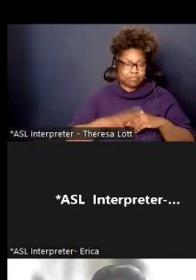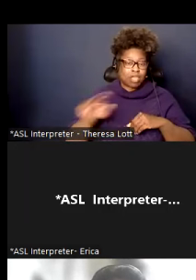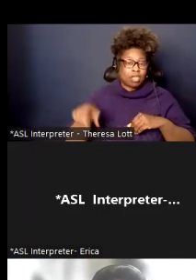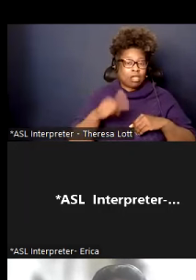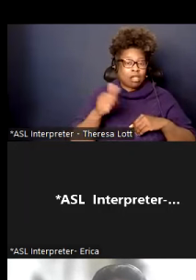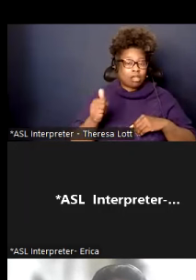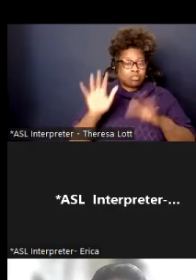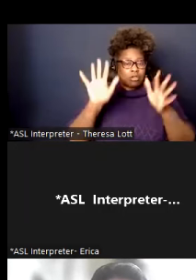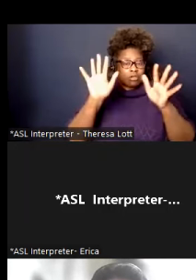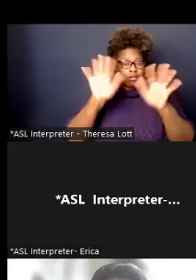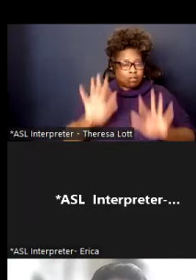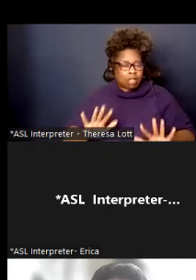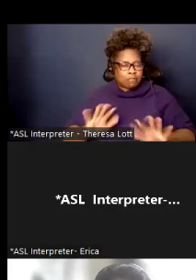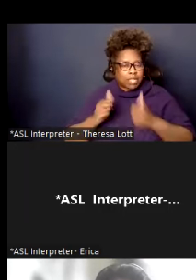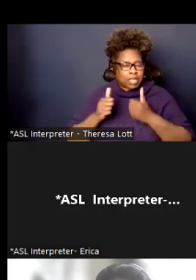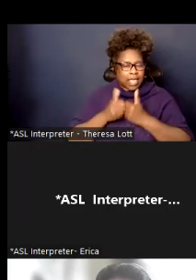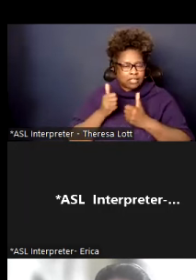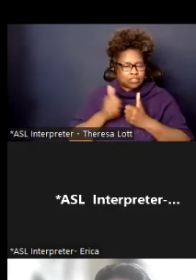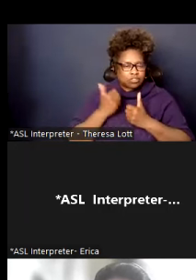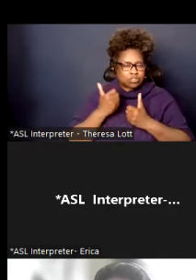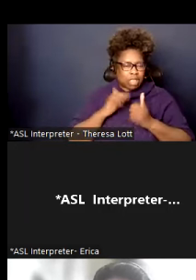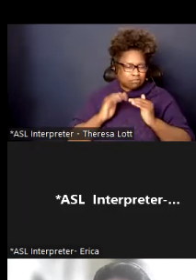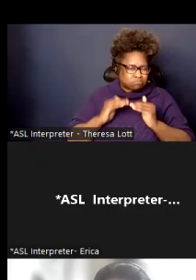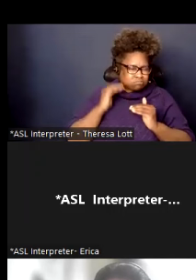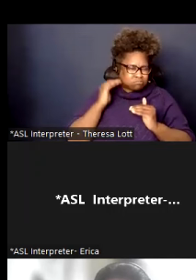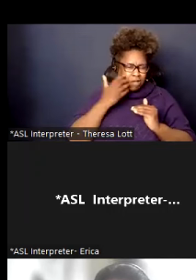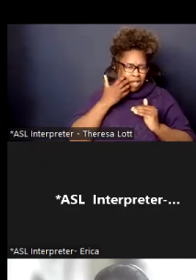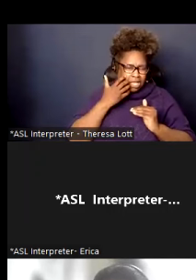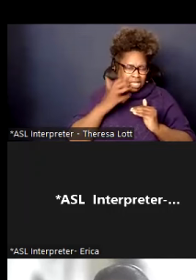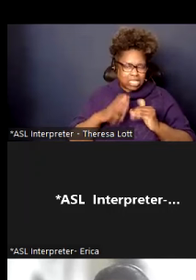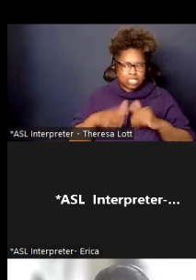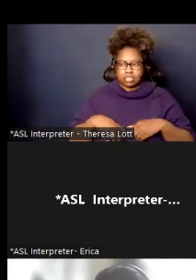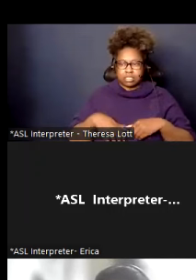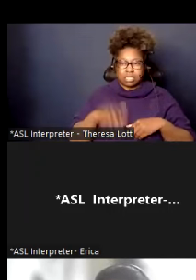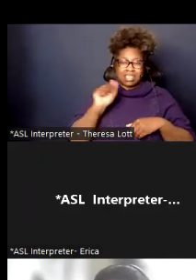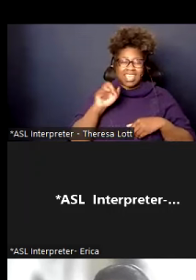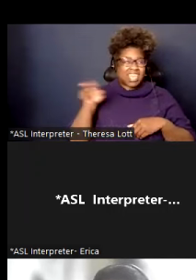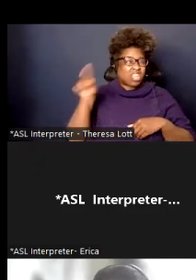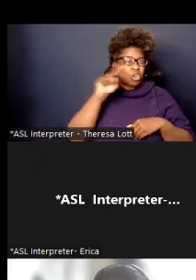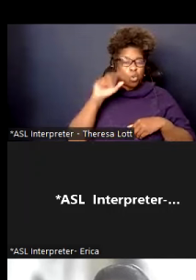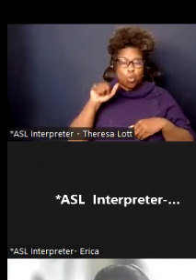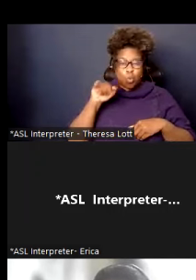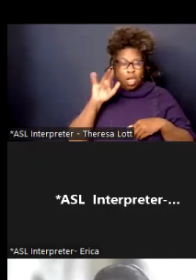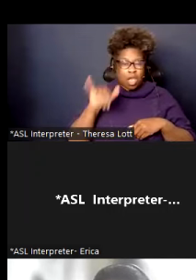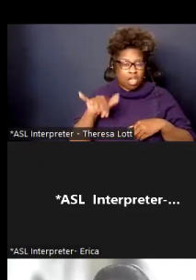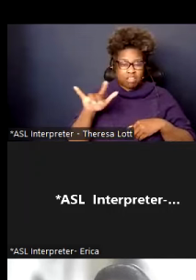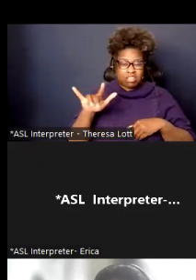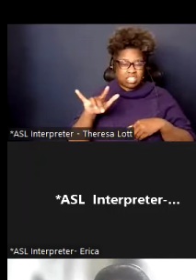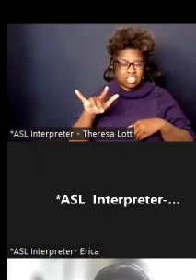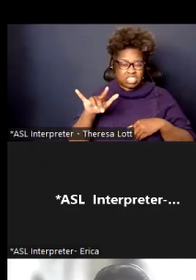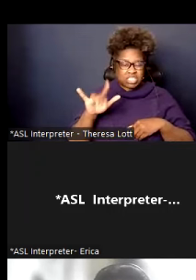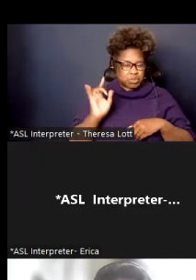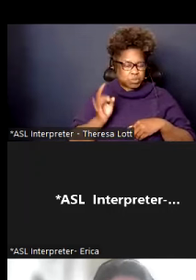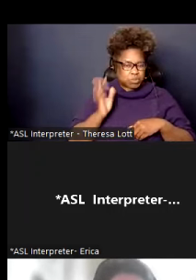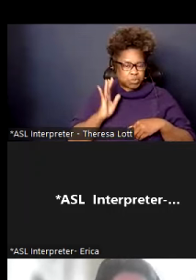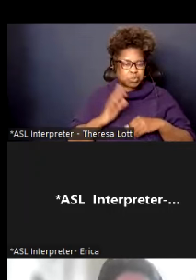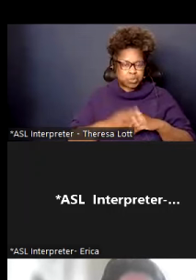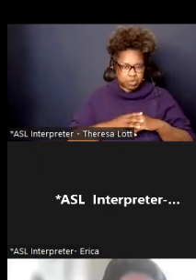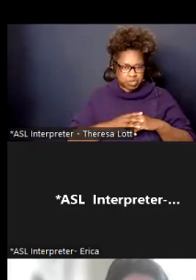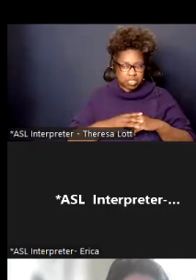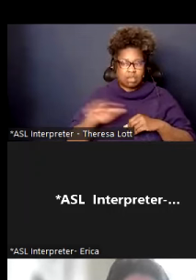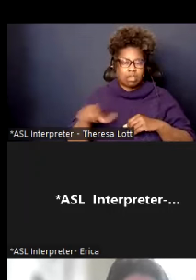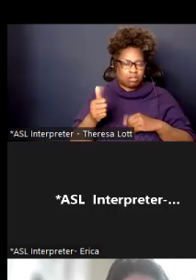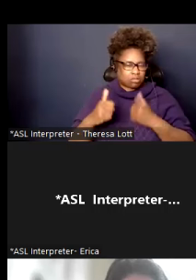climate hazards like extreme heat and poor air quality, and climate hazard assessment report is also coming